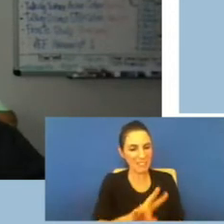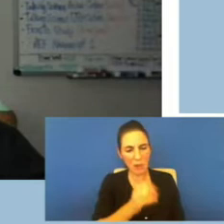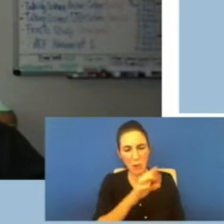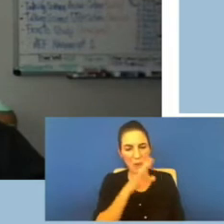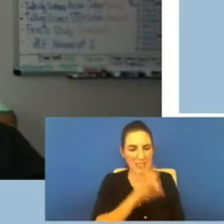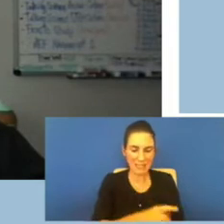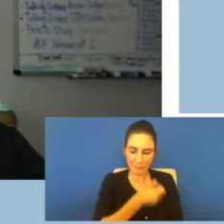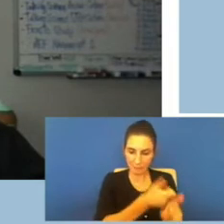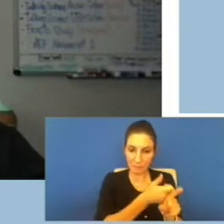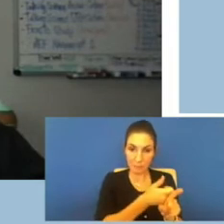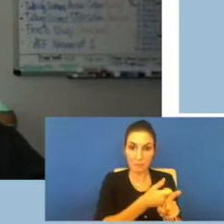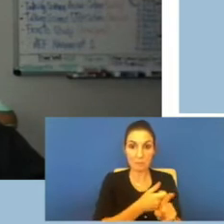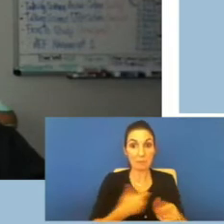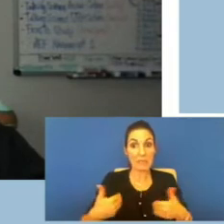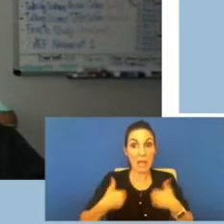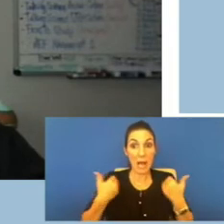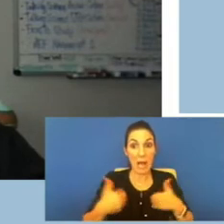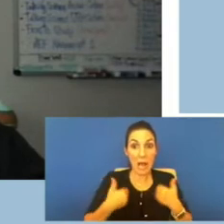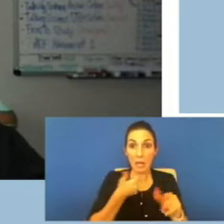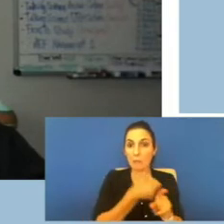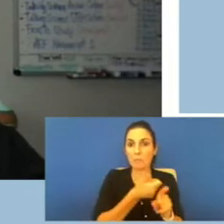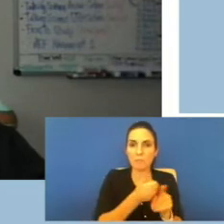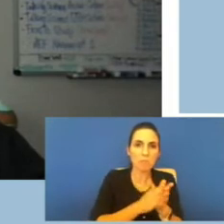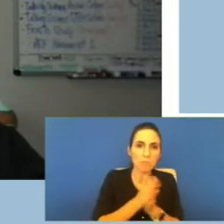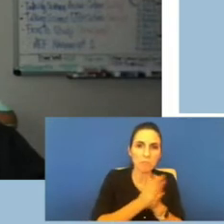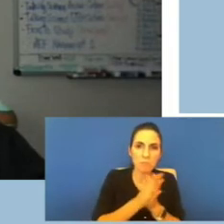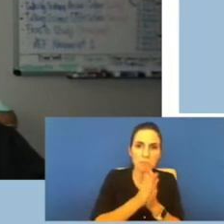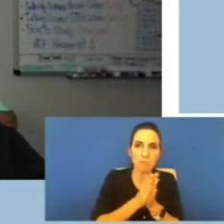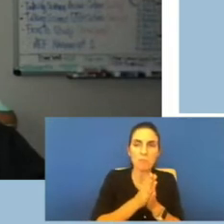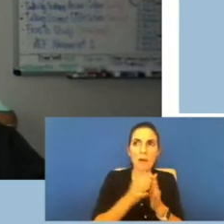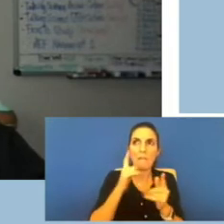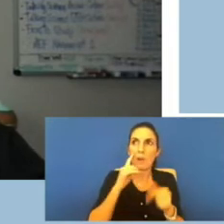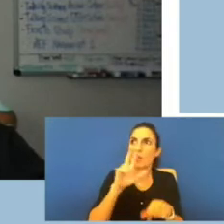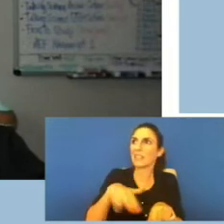And from a very young age, she was very interested in natural phenomena,